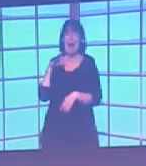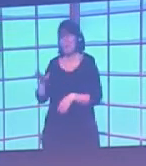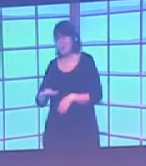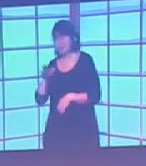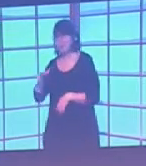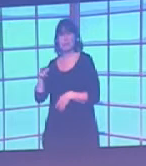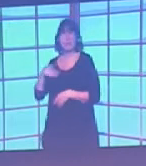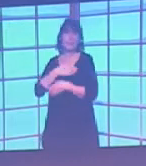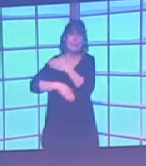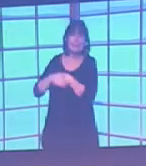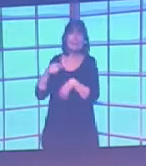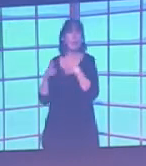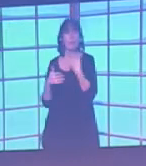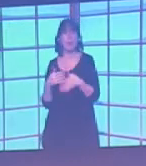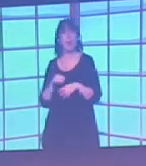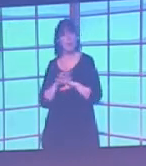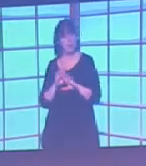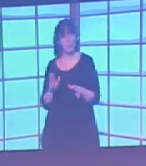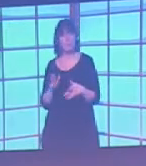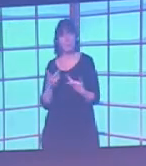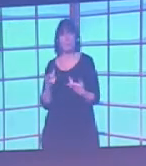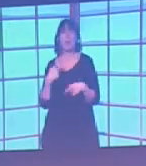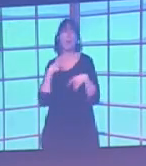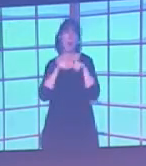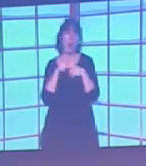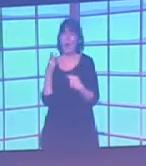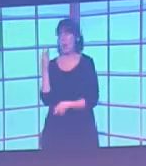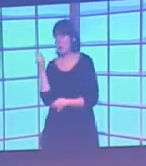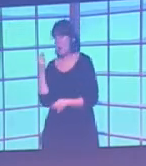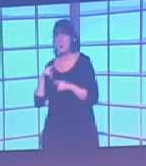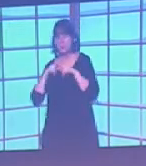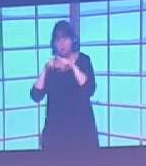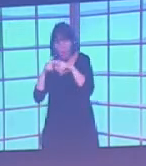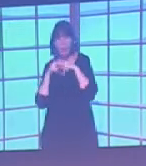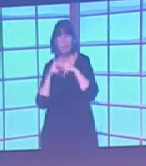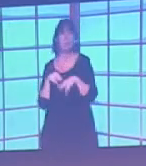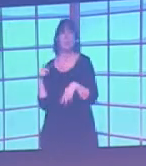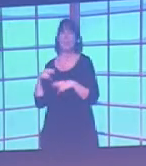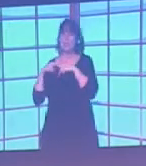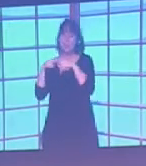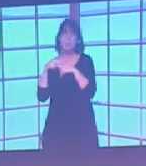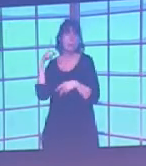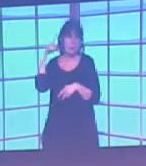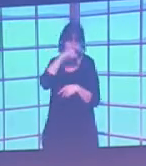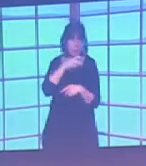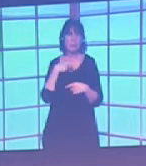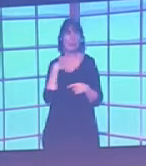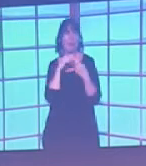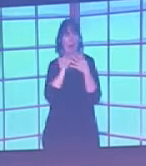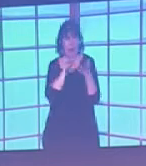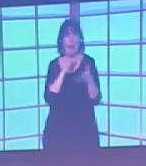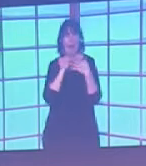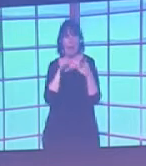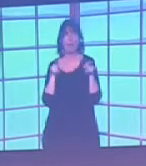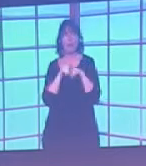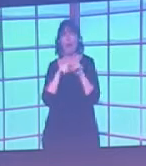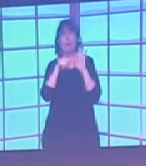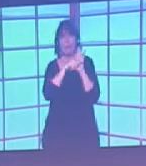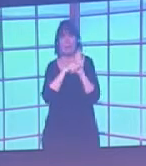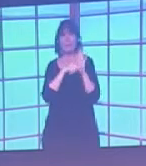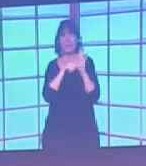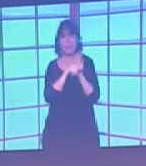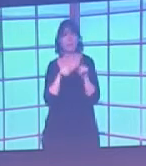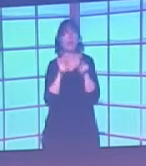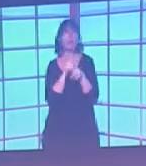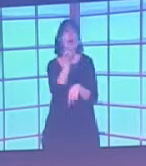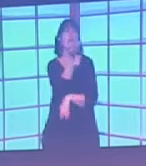together. Transport's difficult, the cost of the transport, and so on and so on. So I'm afraid we do sometimes need to say,